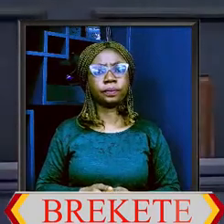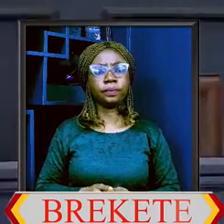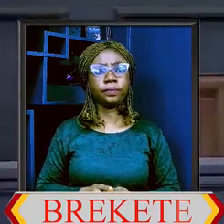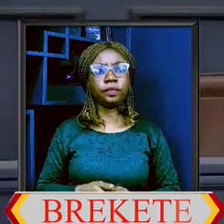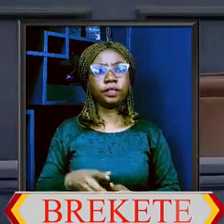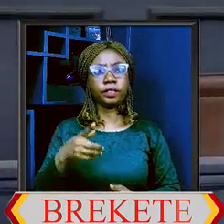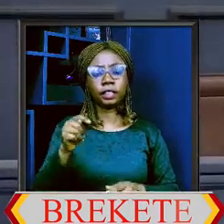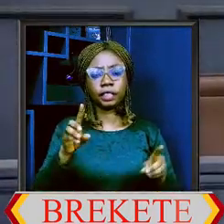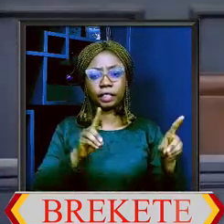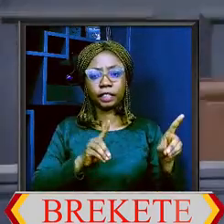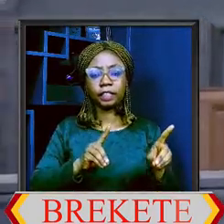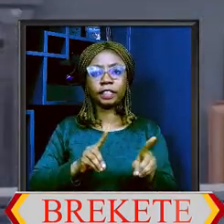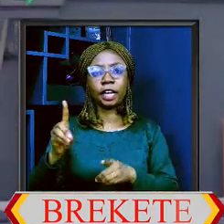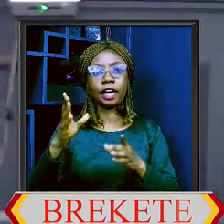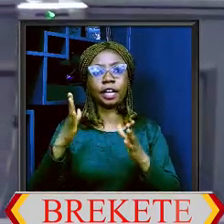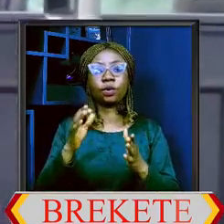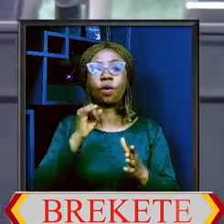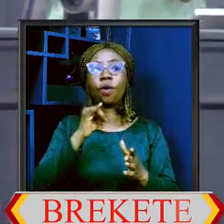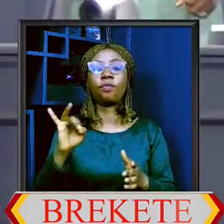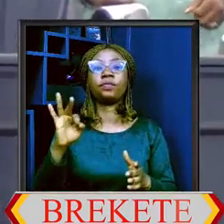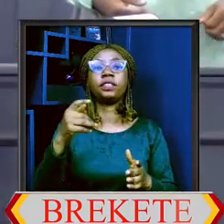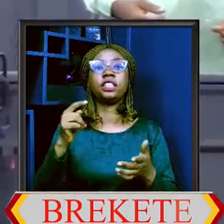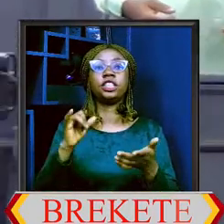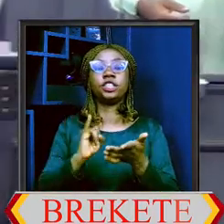theor of The